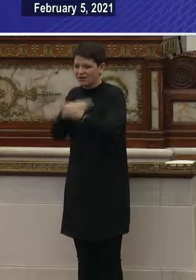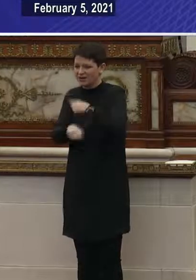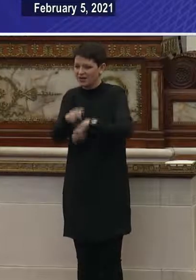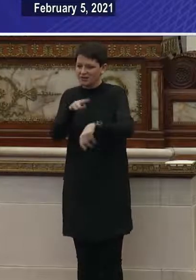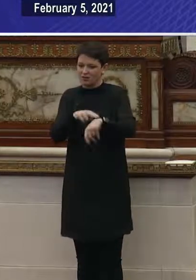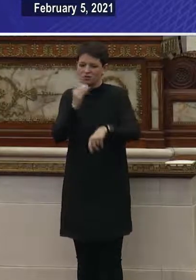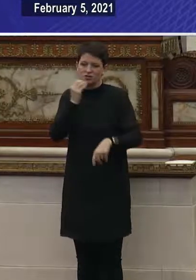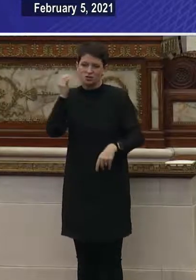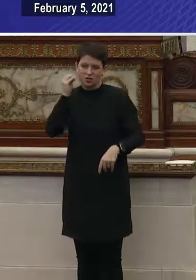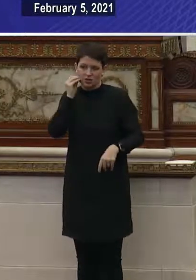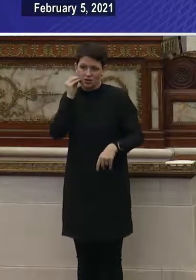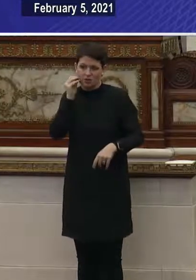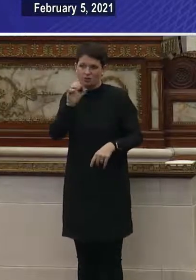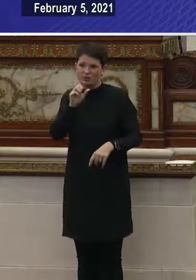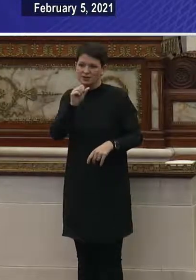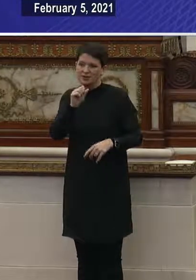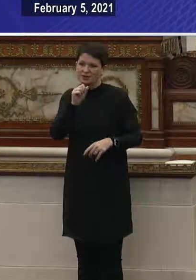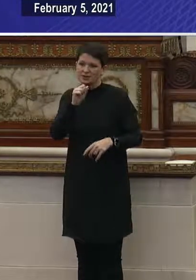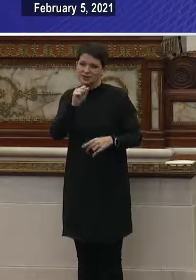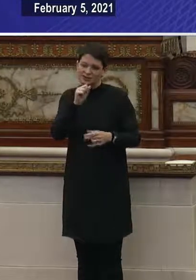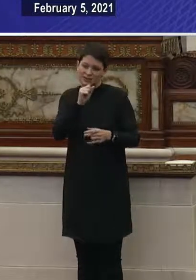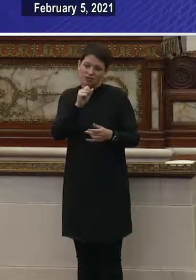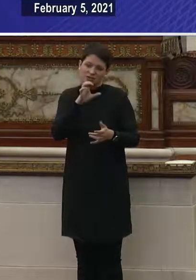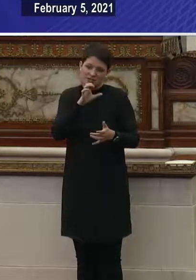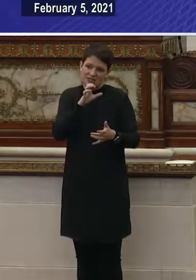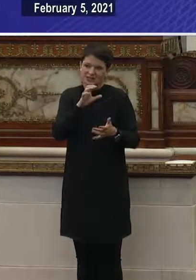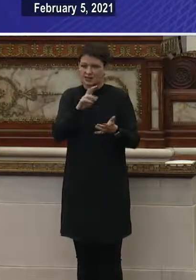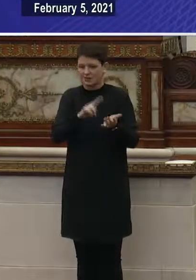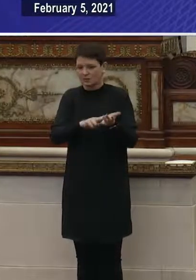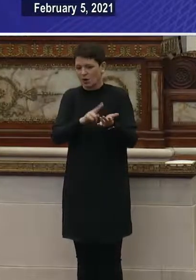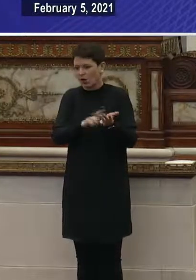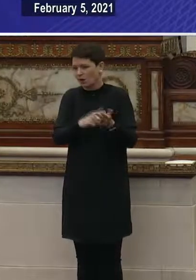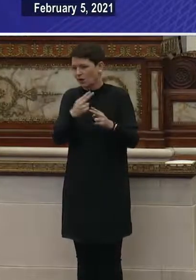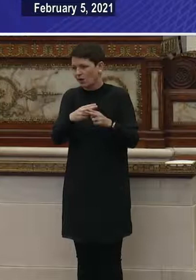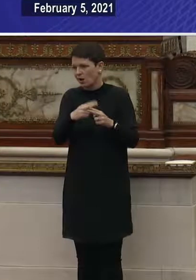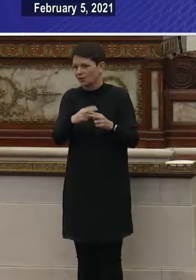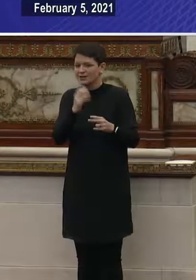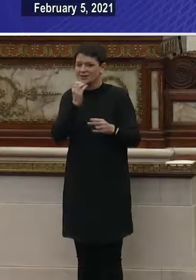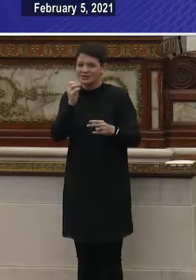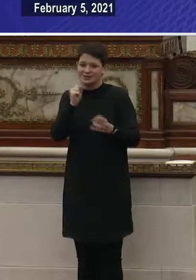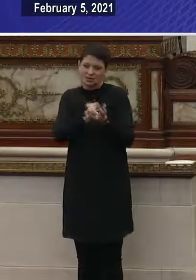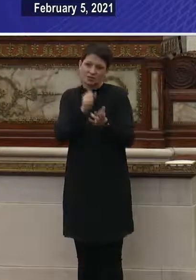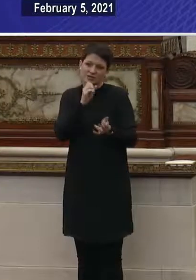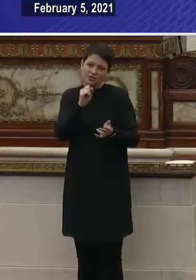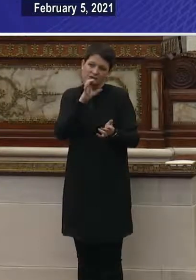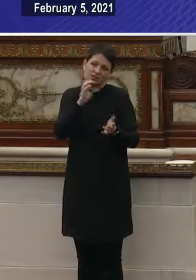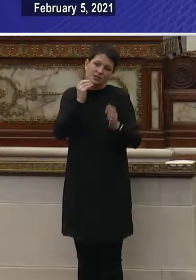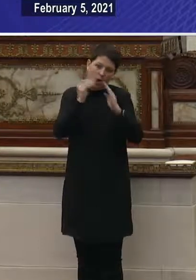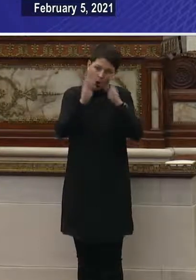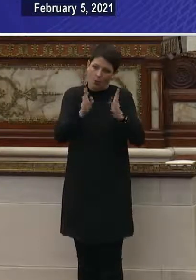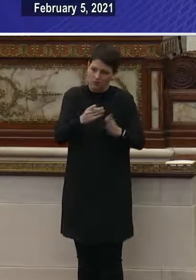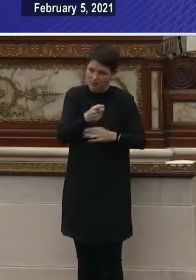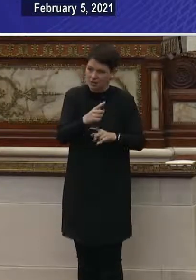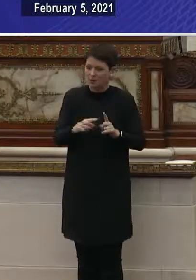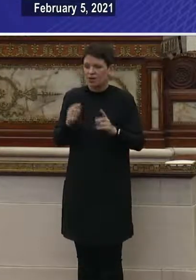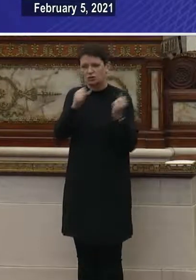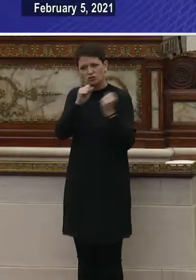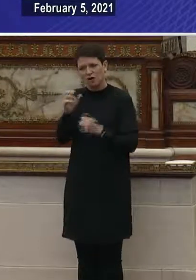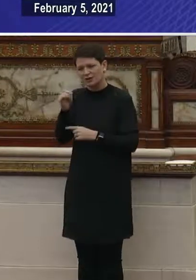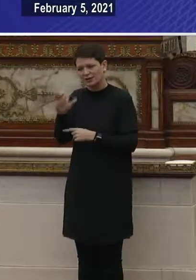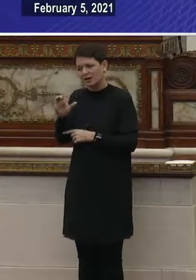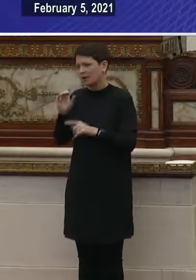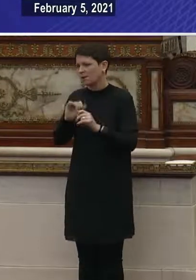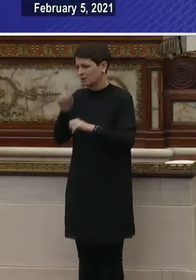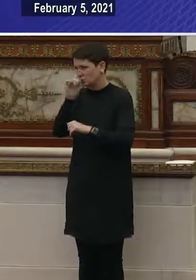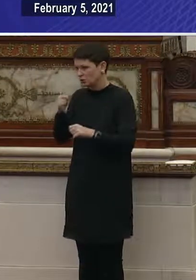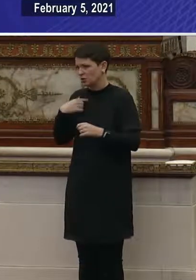in those senior citizens developments and or what we know as senior homes. So I just strongly, Doc, want to ask that we make sure